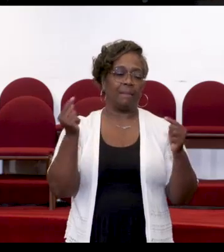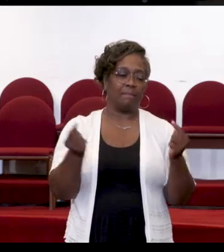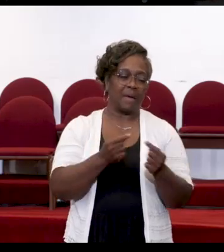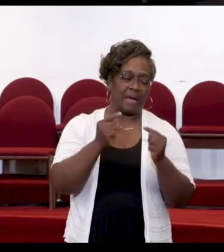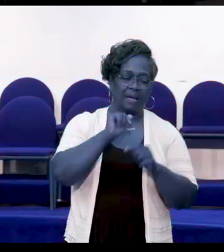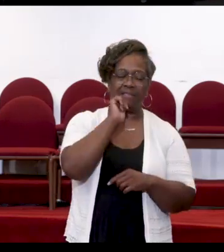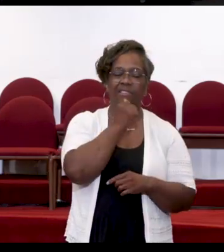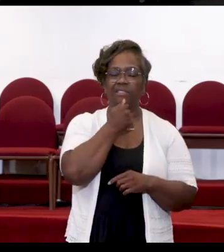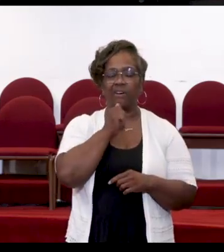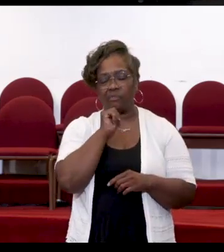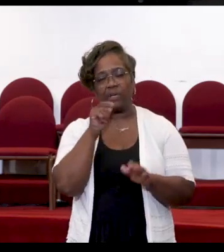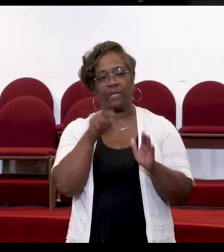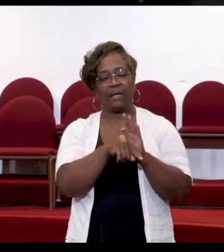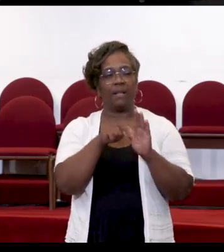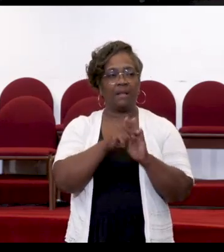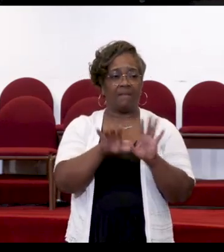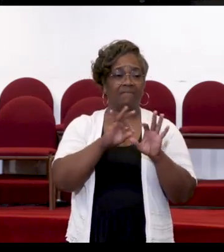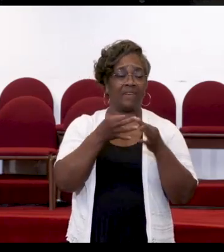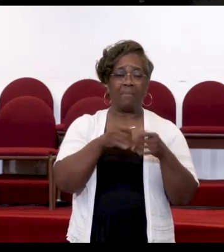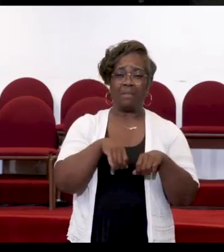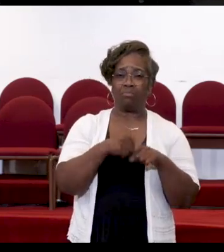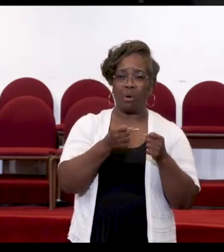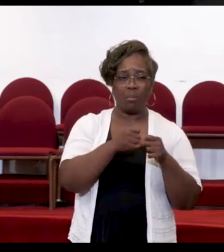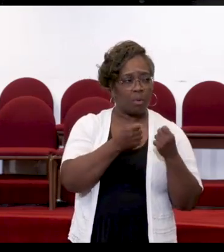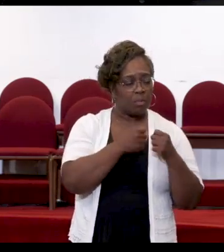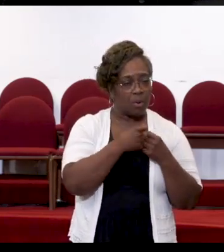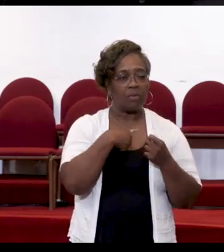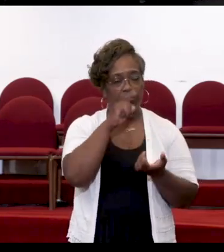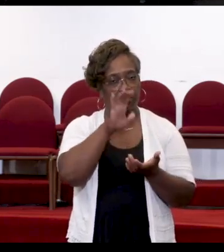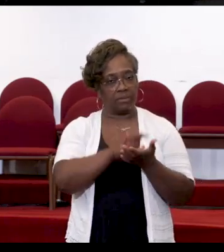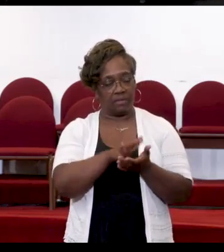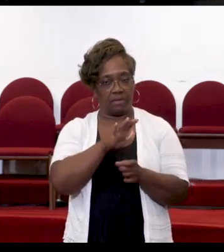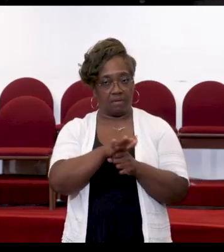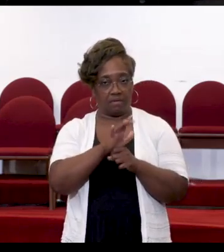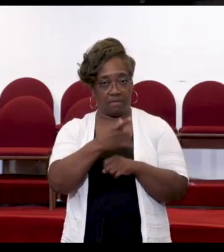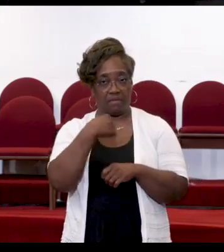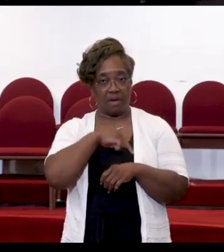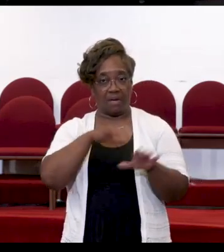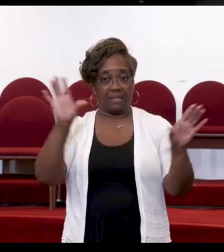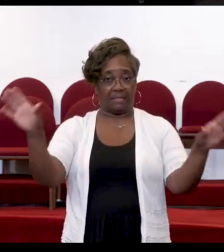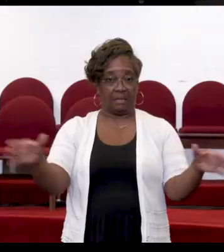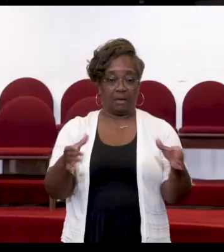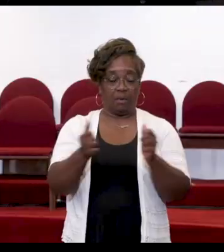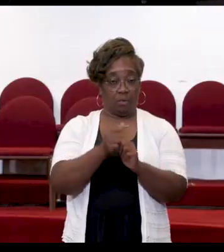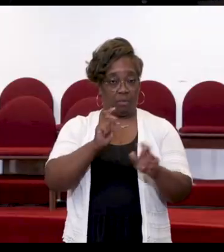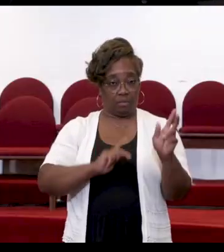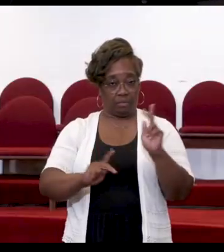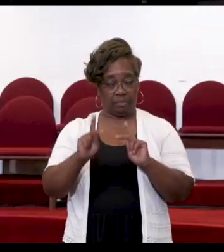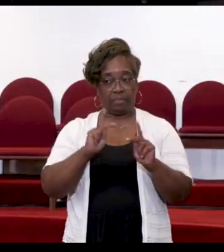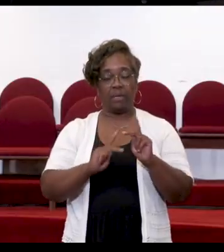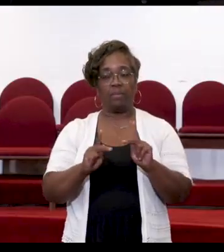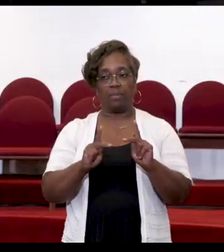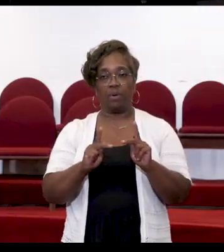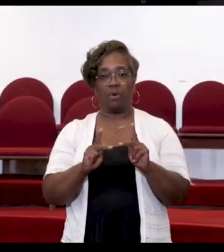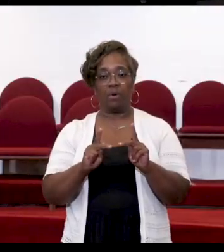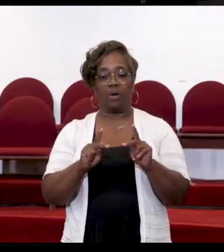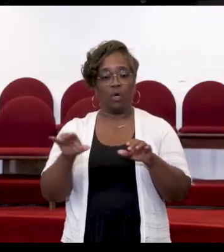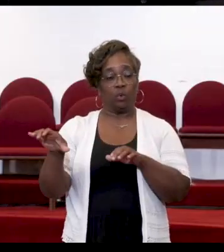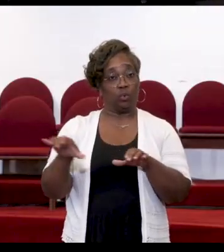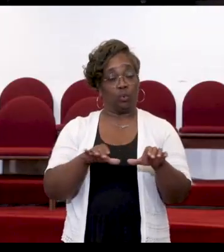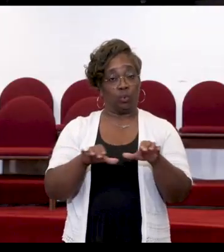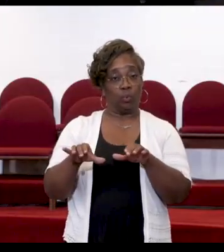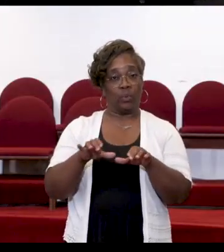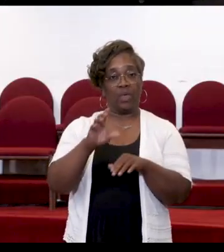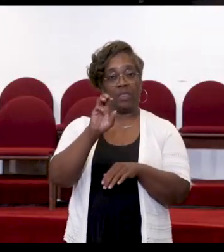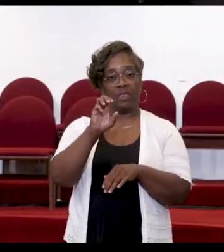are broken. And I believe if enough of us get together with the people who are committing these crimes, who are getting